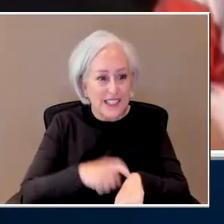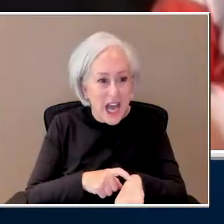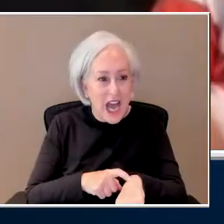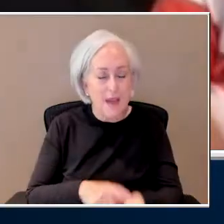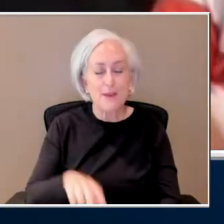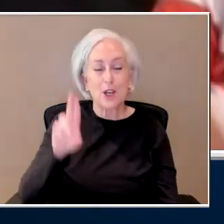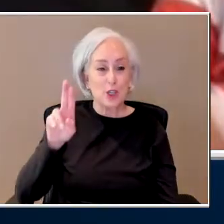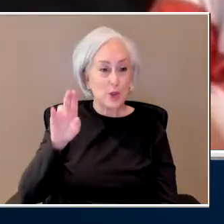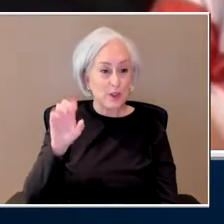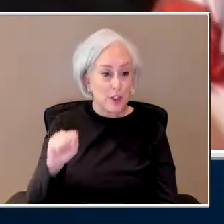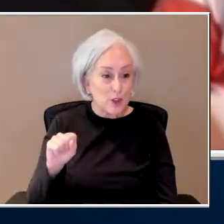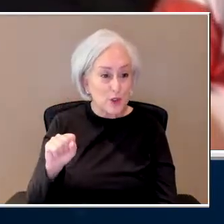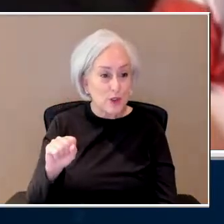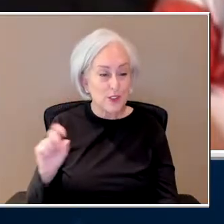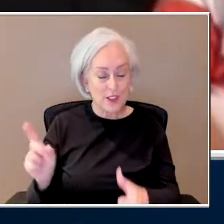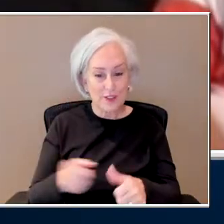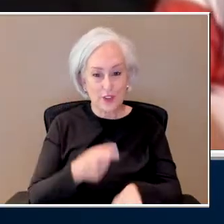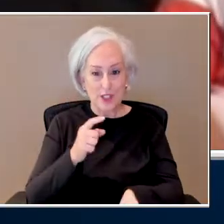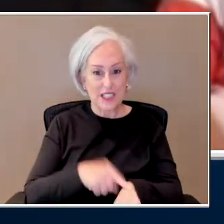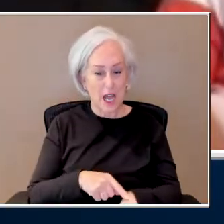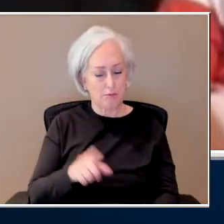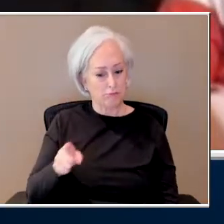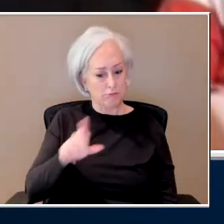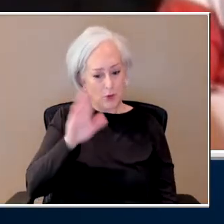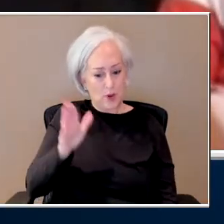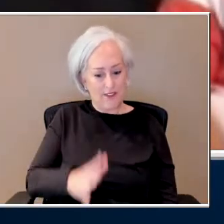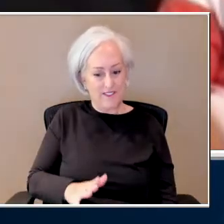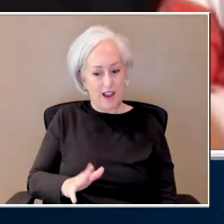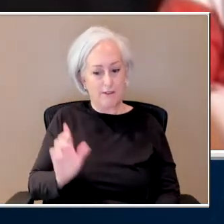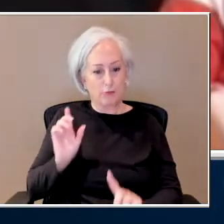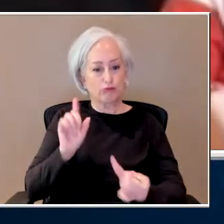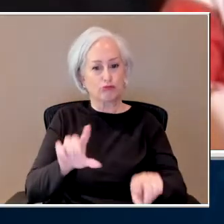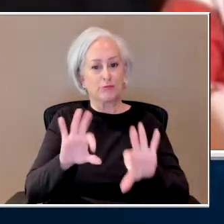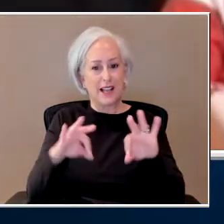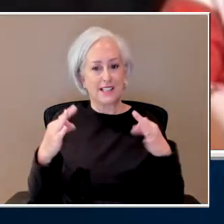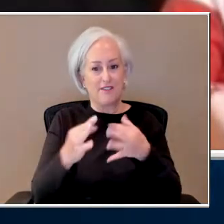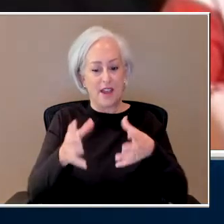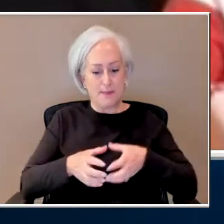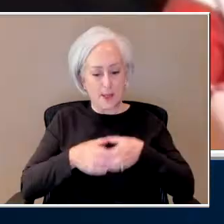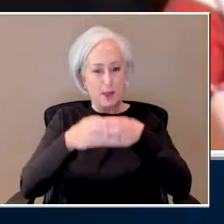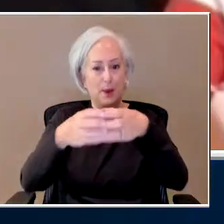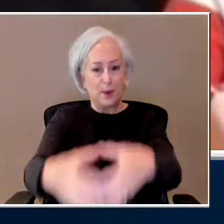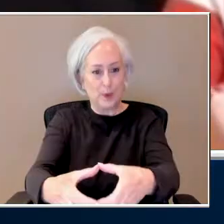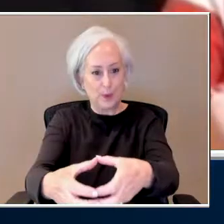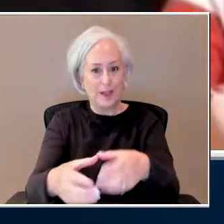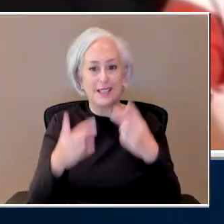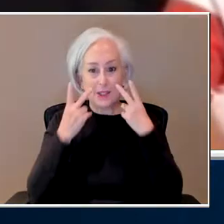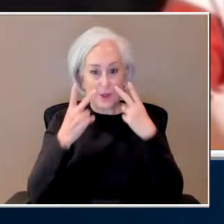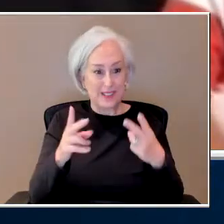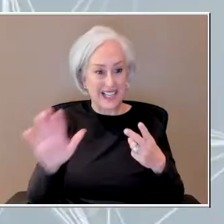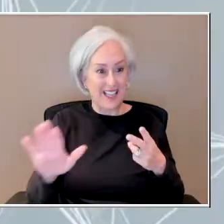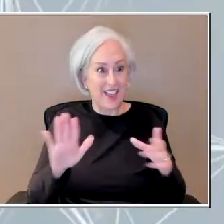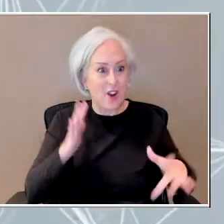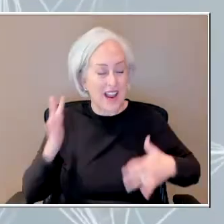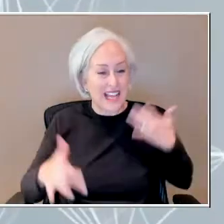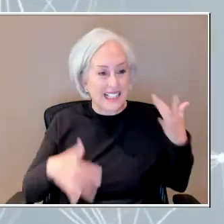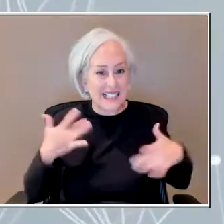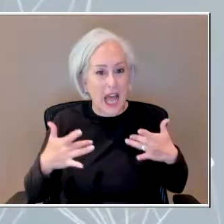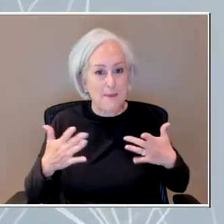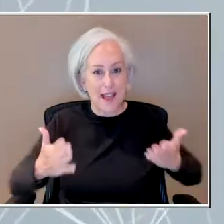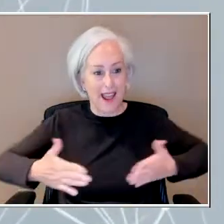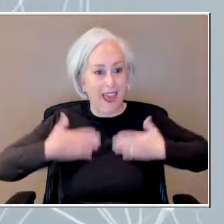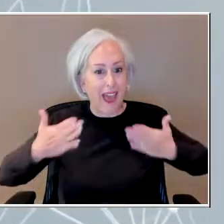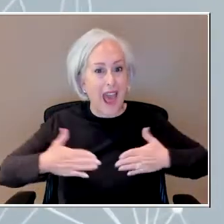first time. We haven't ever been on a family vacation like that. So seeing their excitement and the joy that it brought